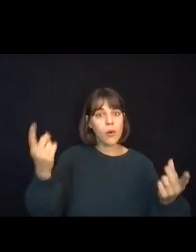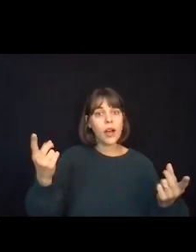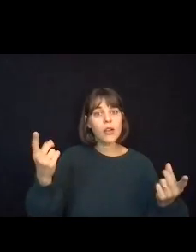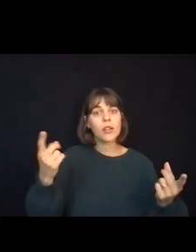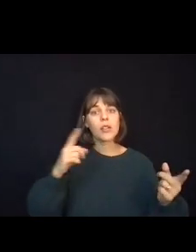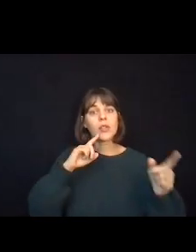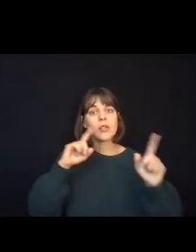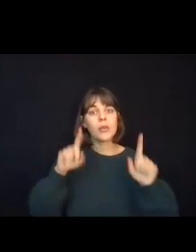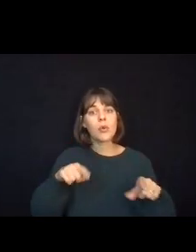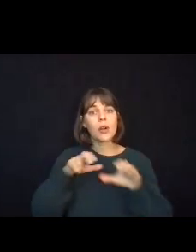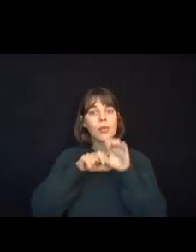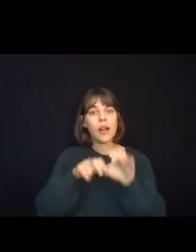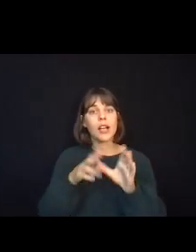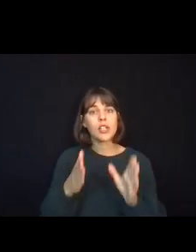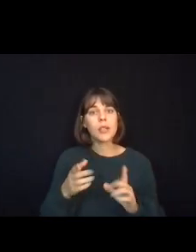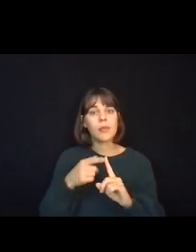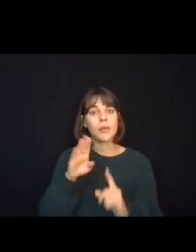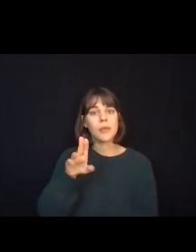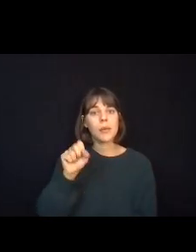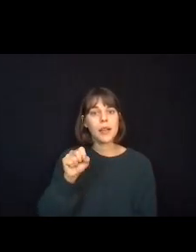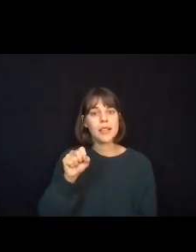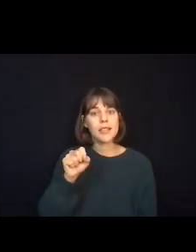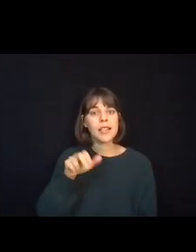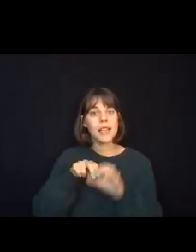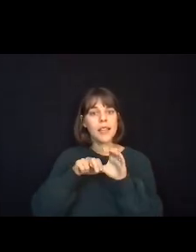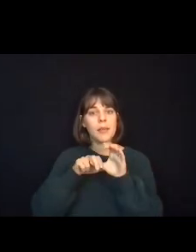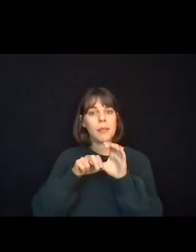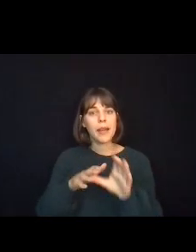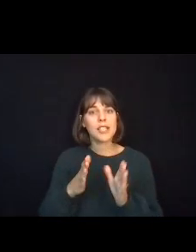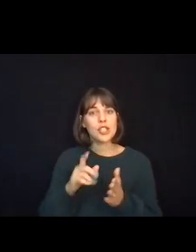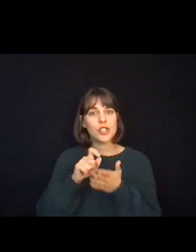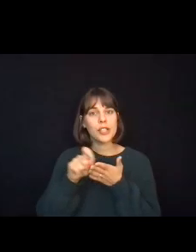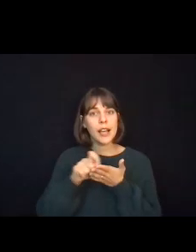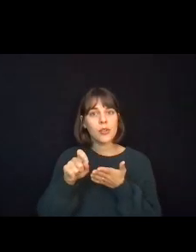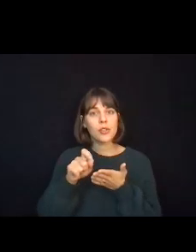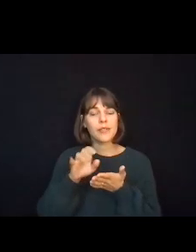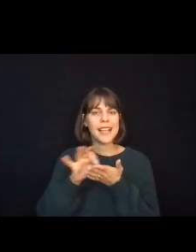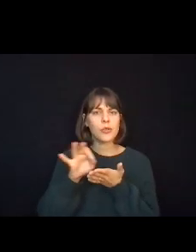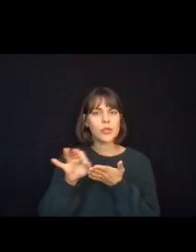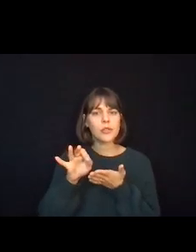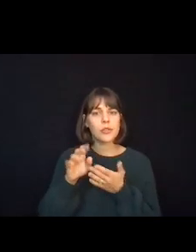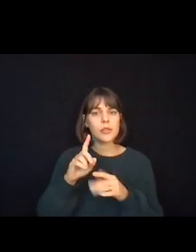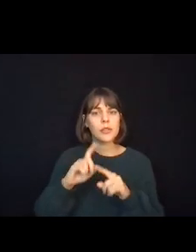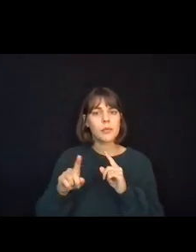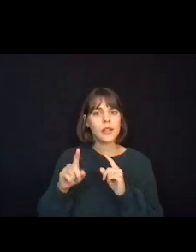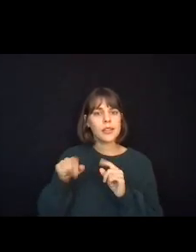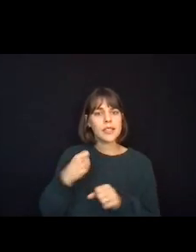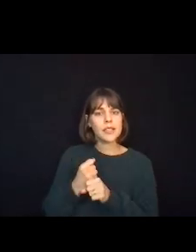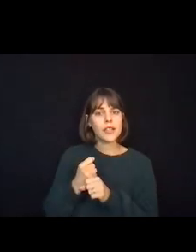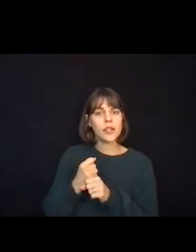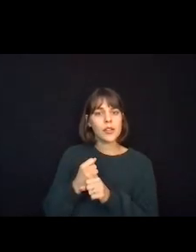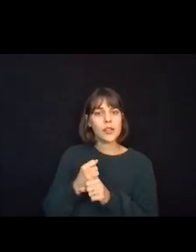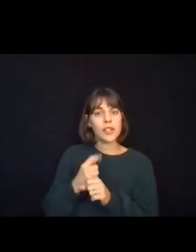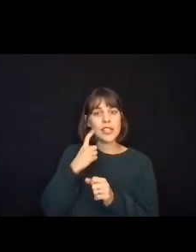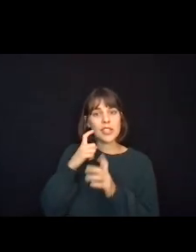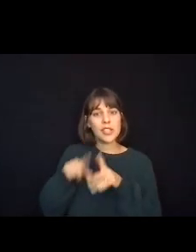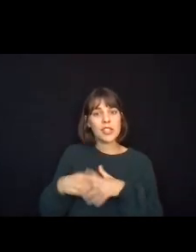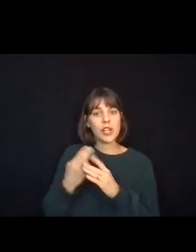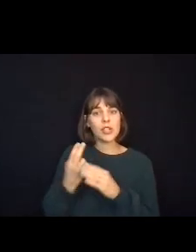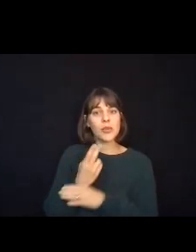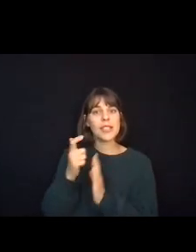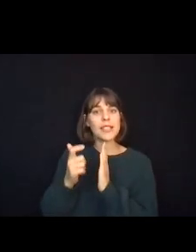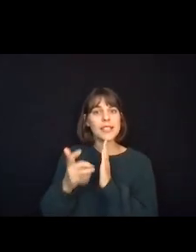report ridership from the bus automatic passenger counters. But beginning just this year, we're officially using this technology that's shown